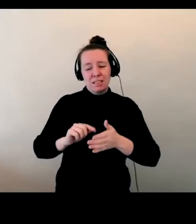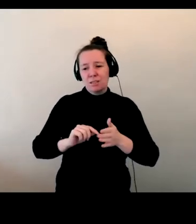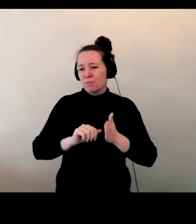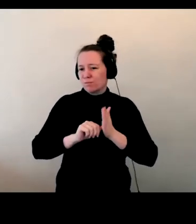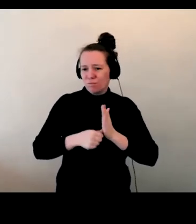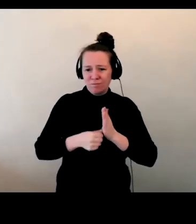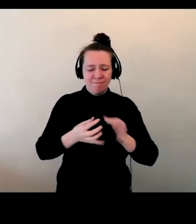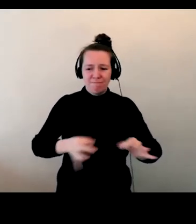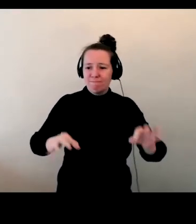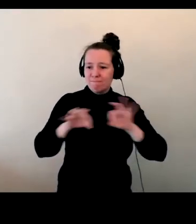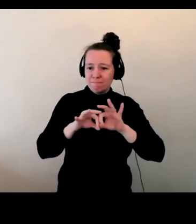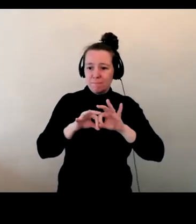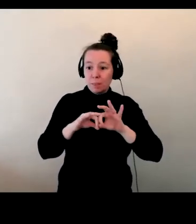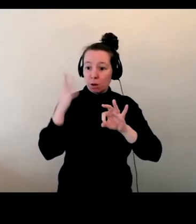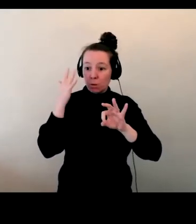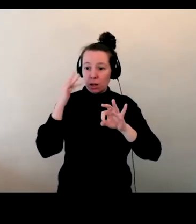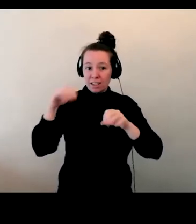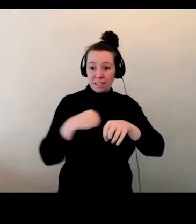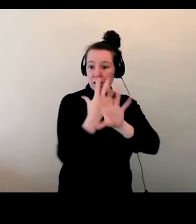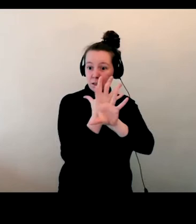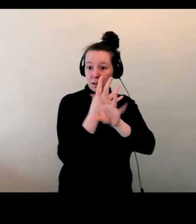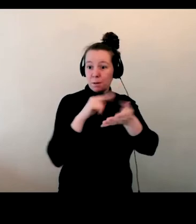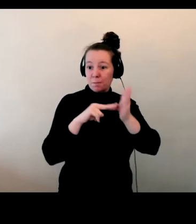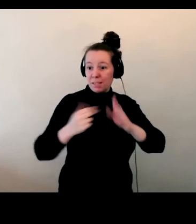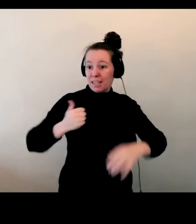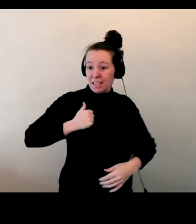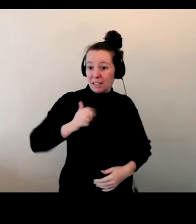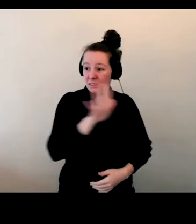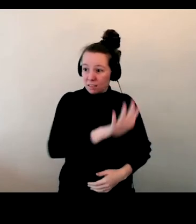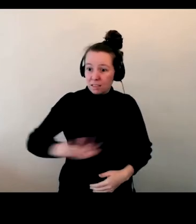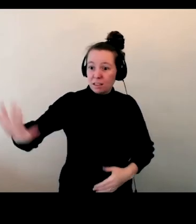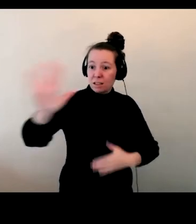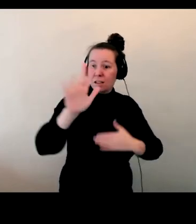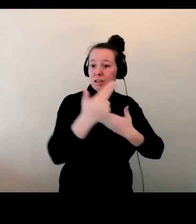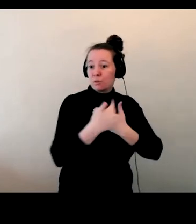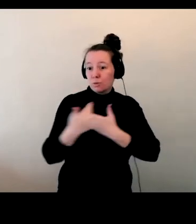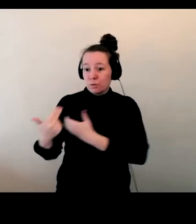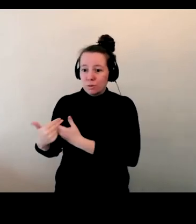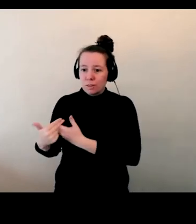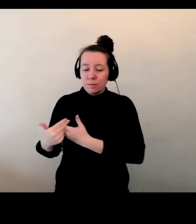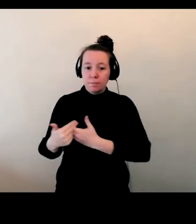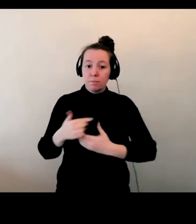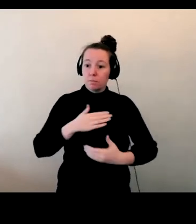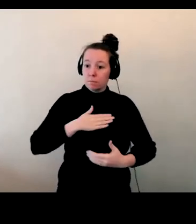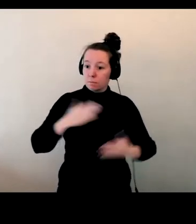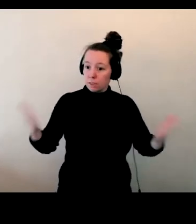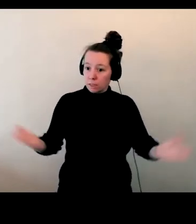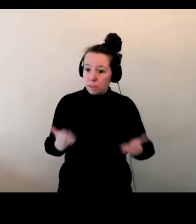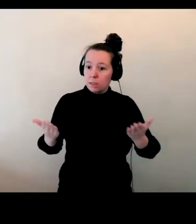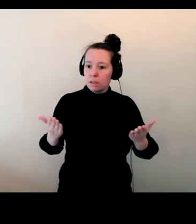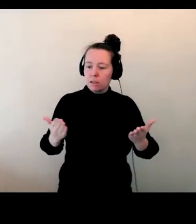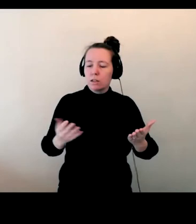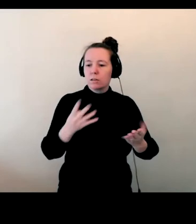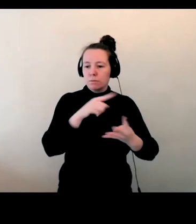this virtual platform and the wide range of locations people are joining from today. I am broadcasting from the traditional